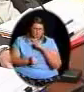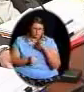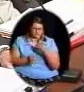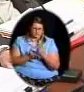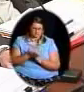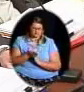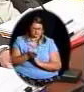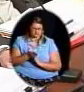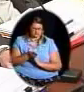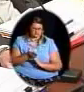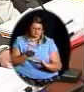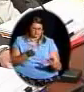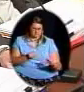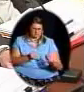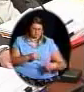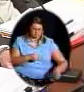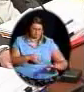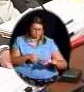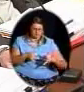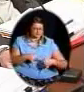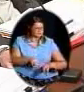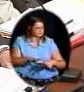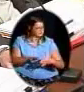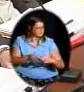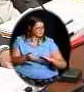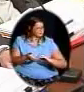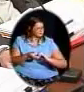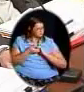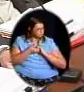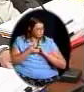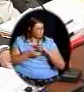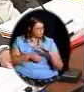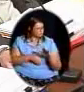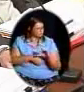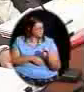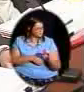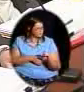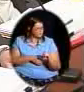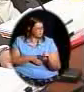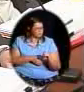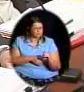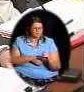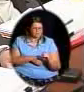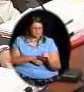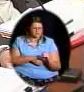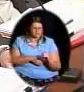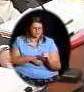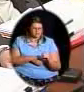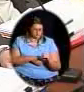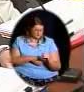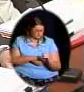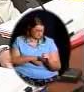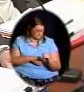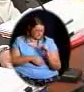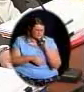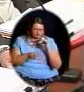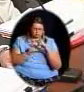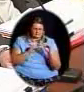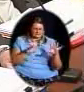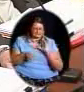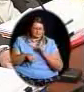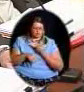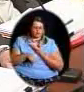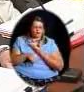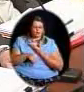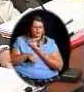of the property is still in the county. And the city, therefore, is participating for them in the benefit district. And that just wasn't clear to us at that